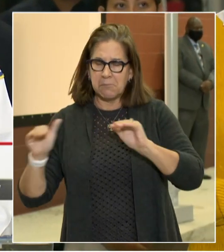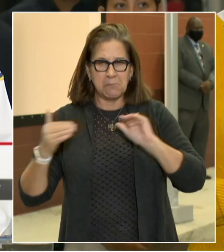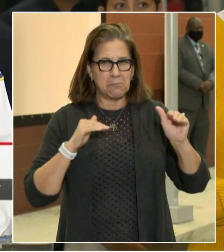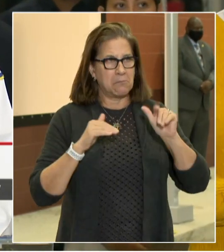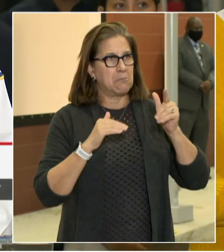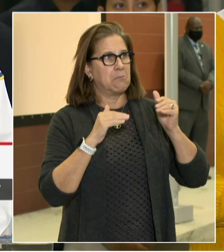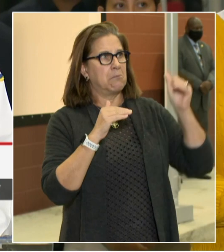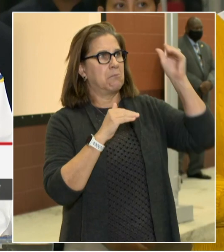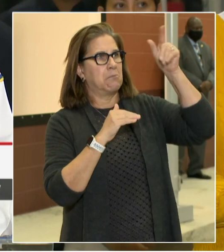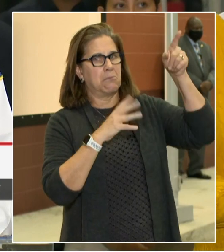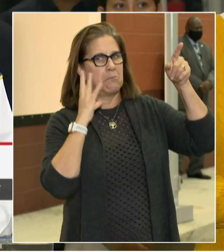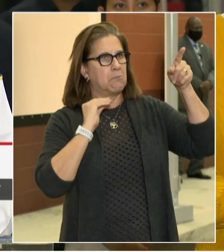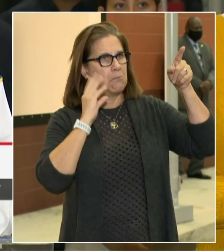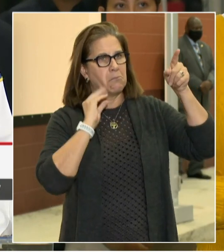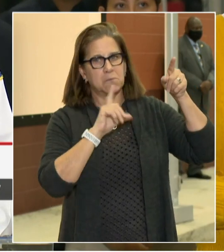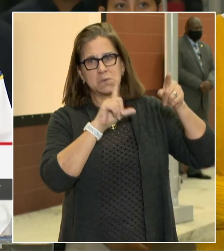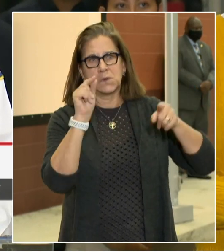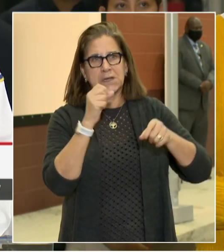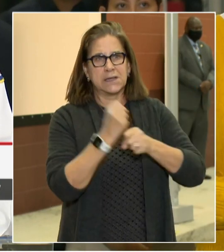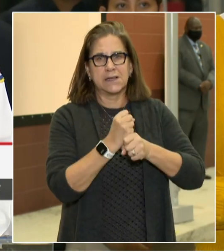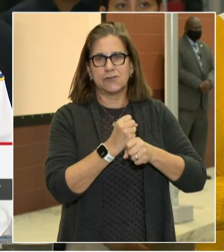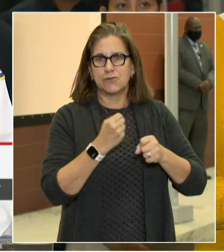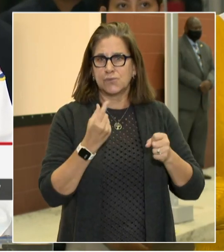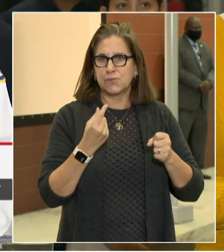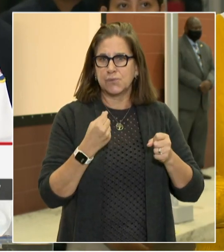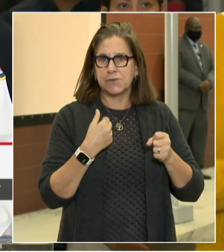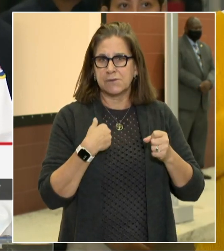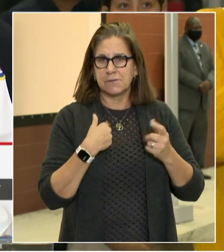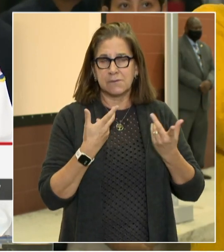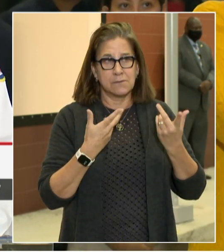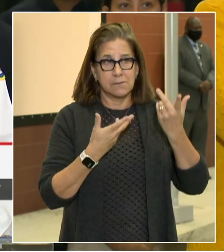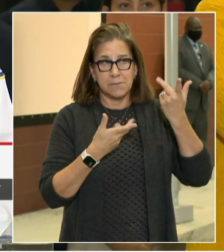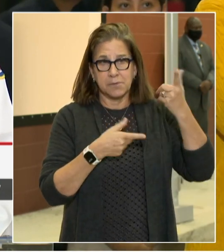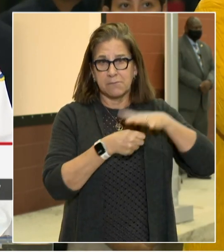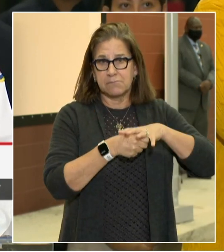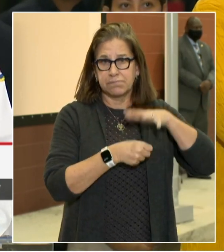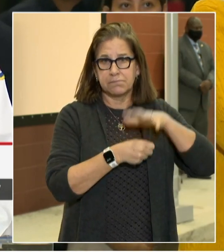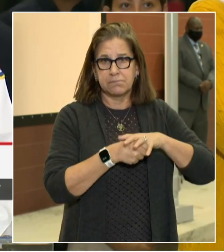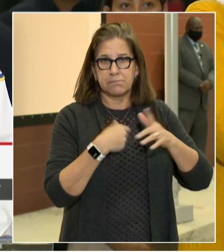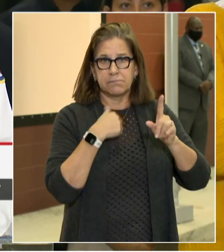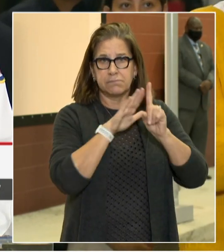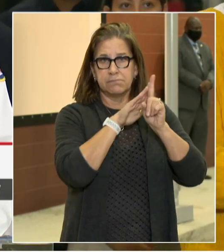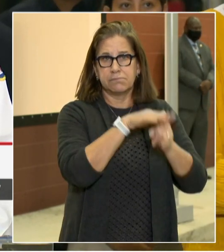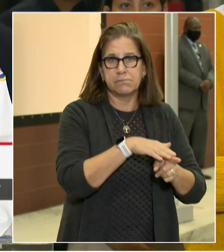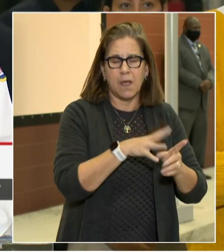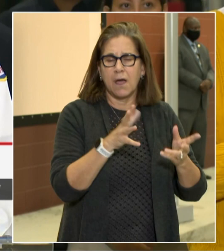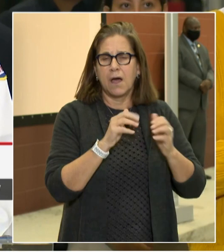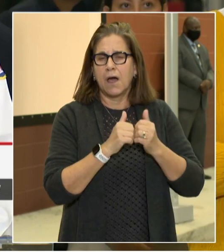is, a hothead or something and doesn't want to listen. Obviously, this training would,